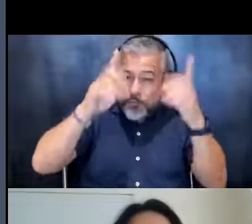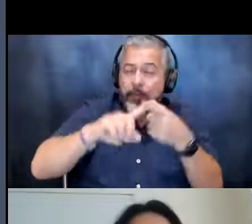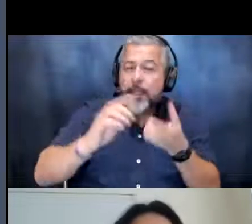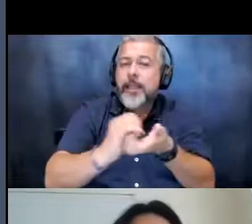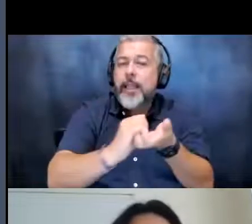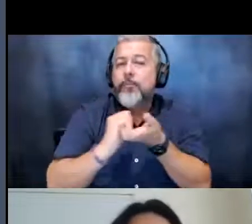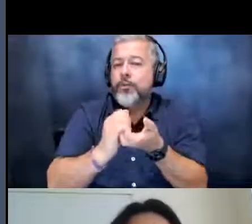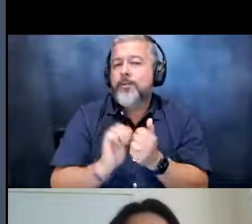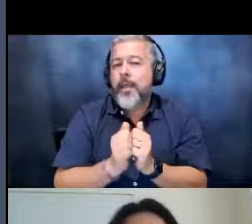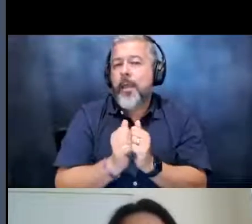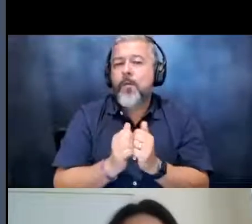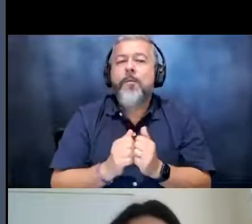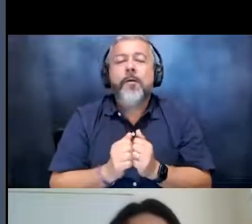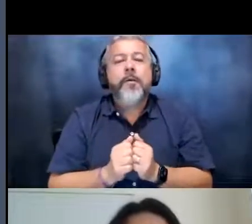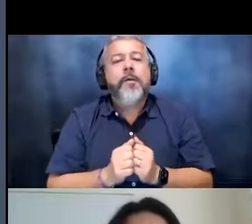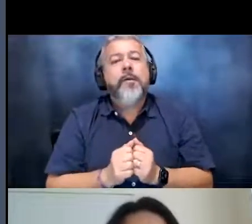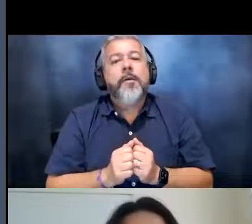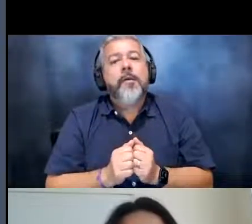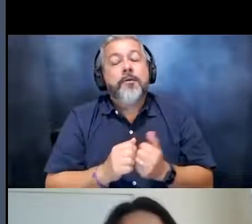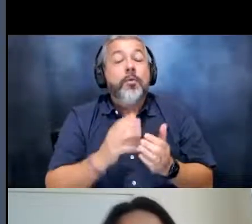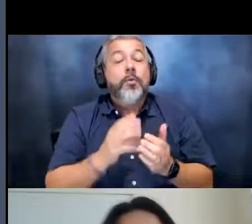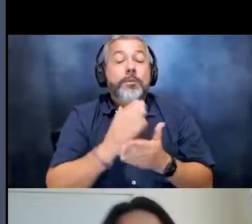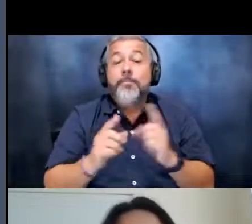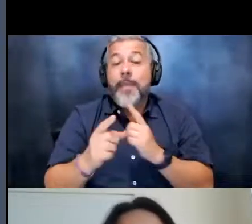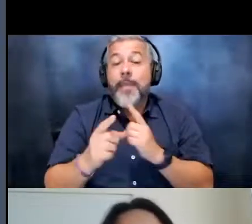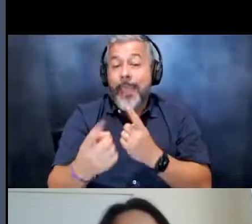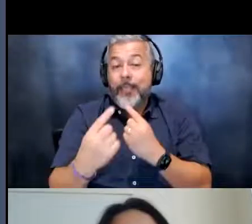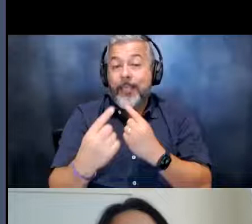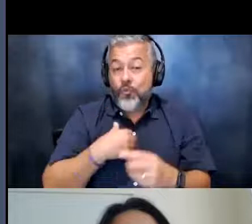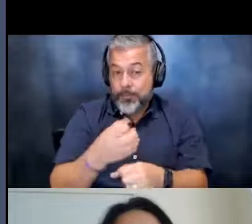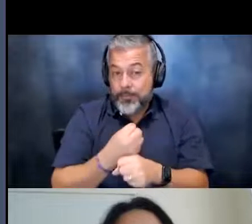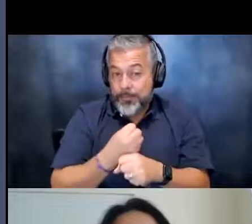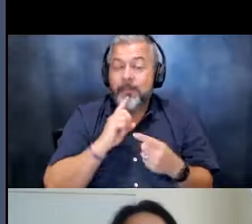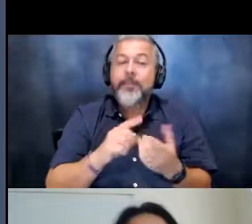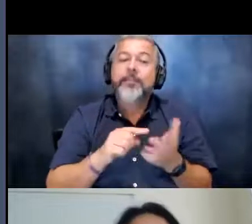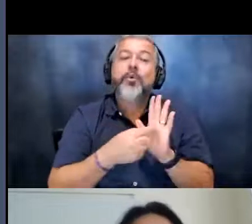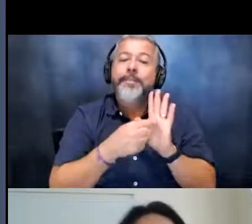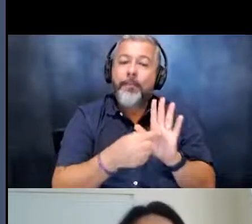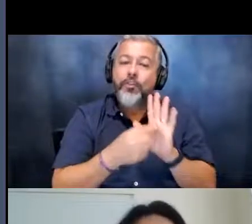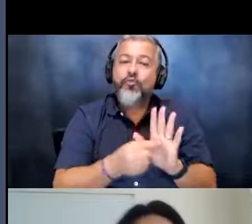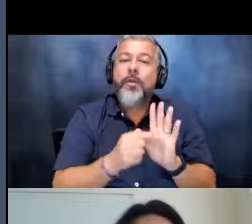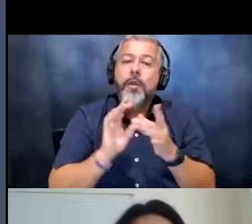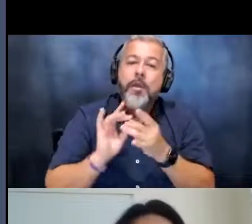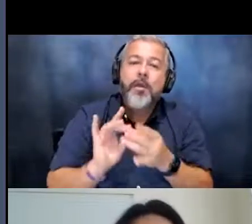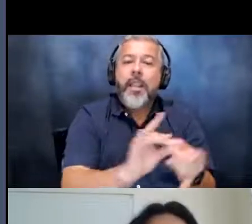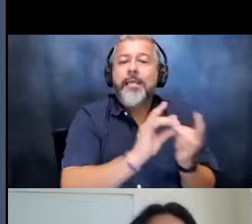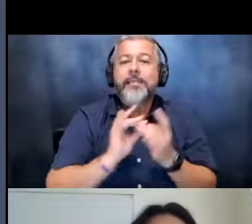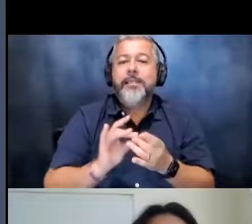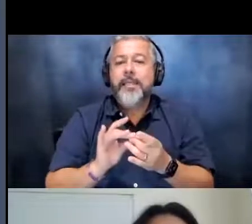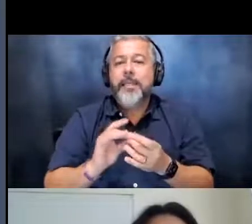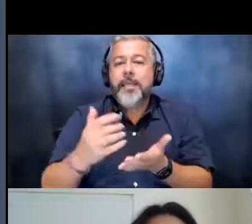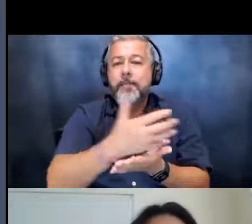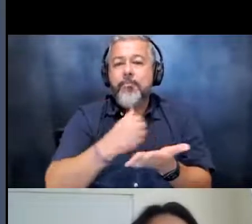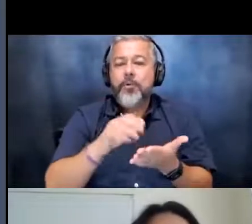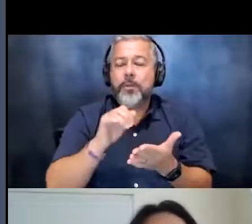ways that we've understood that, and some answers we've gotten, is demonstrate collected input is being utilized. We got to know that